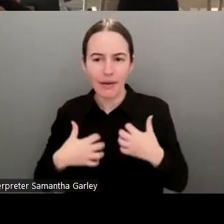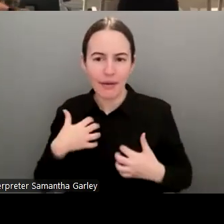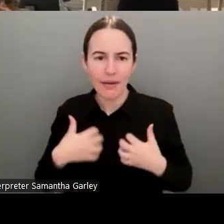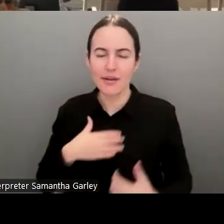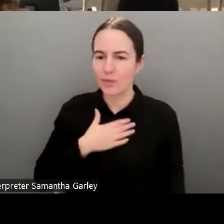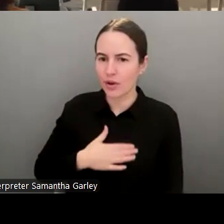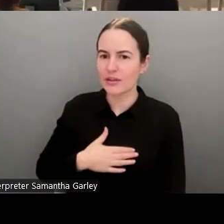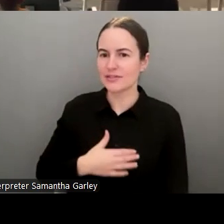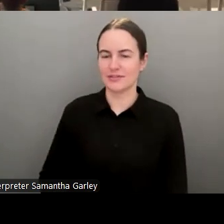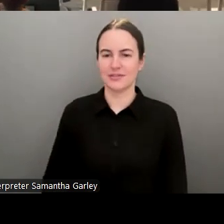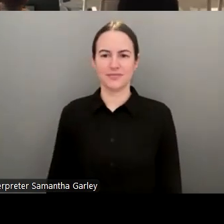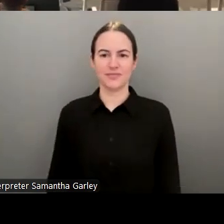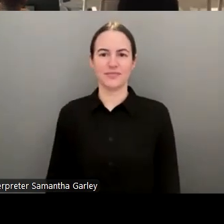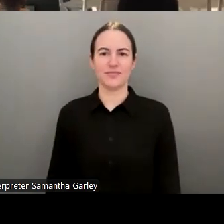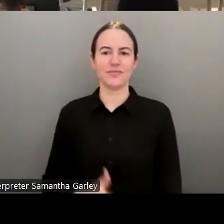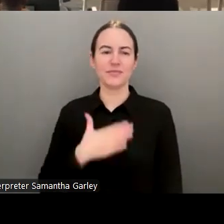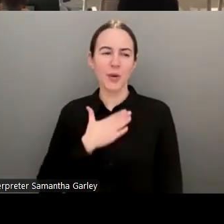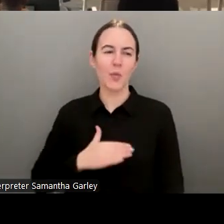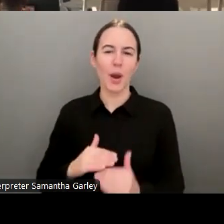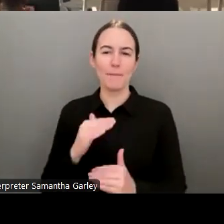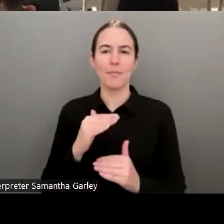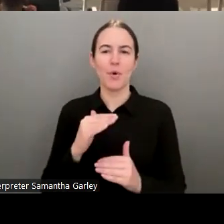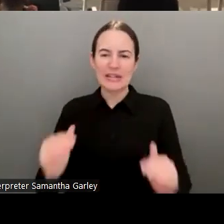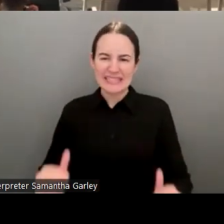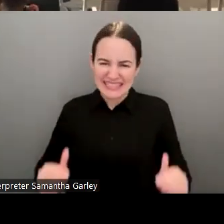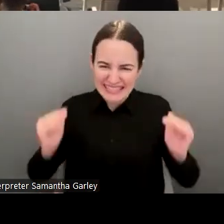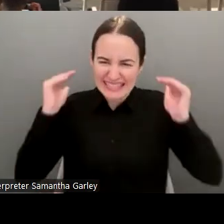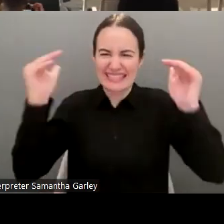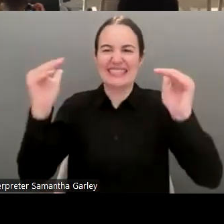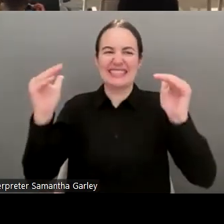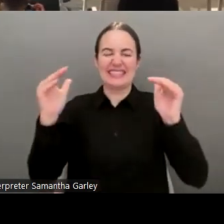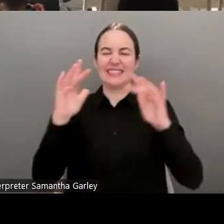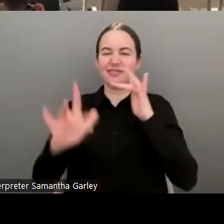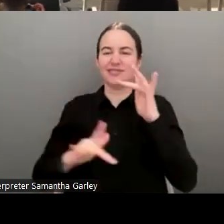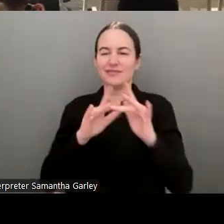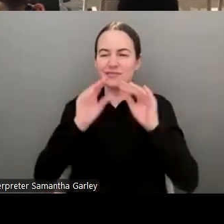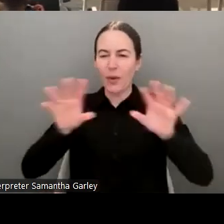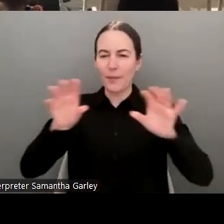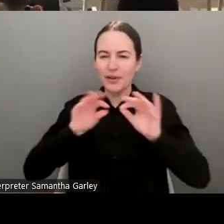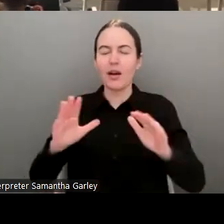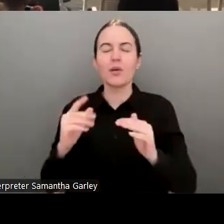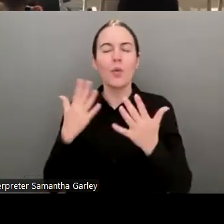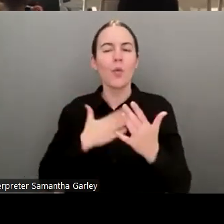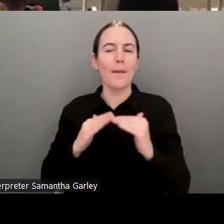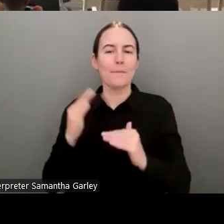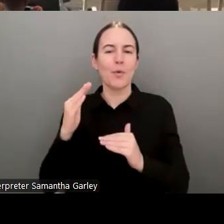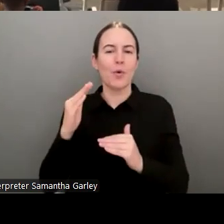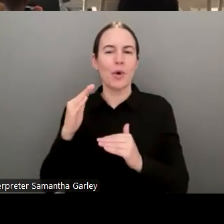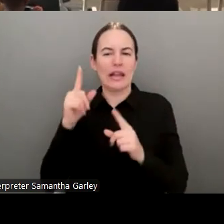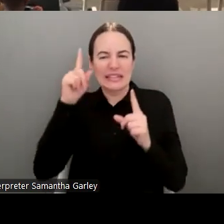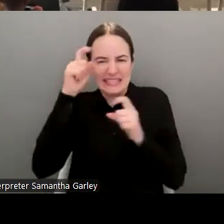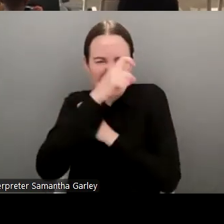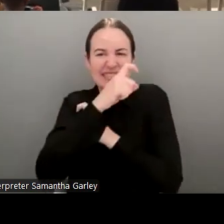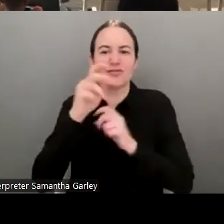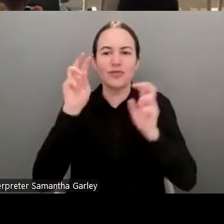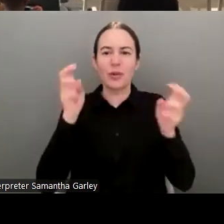have like more advanced webinars on more difficult topics, since most